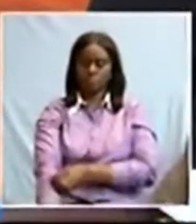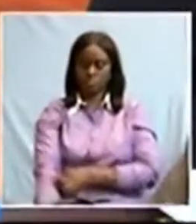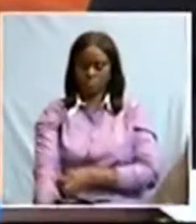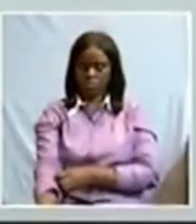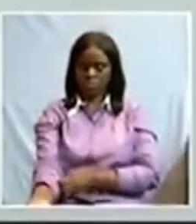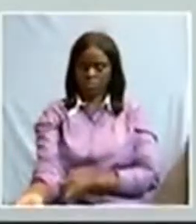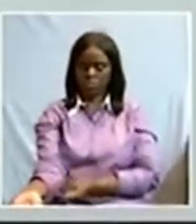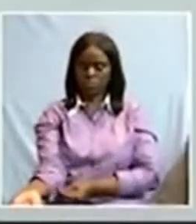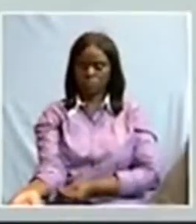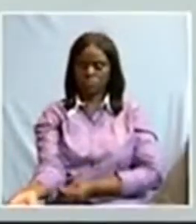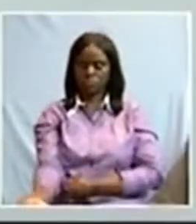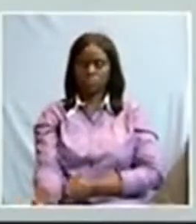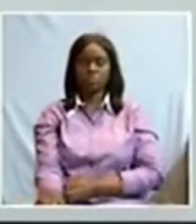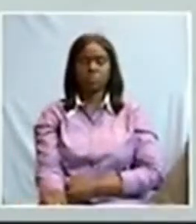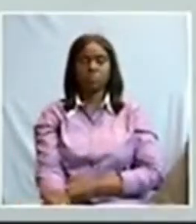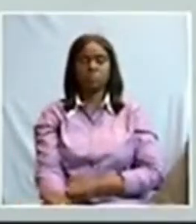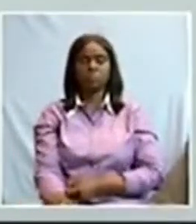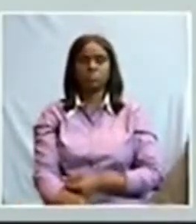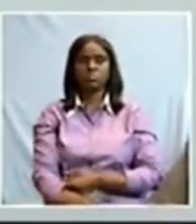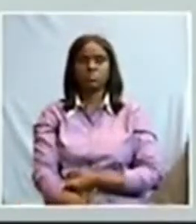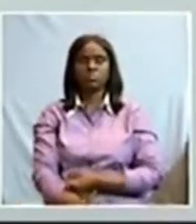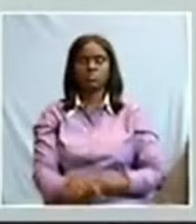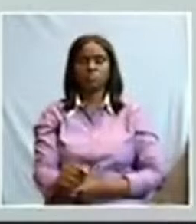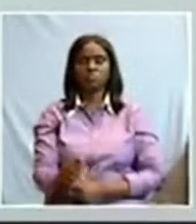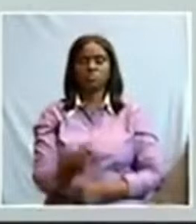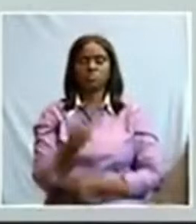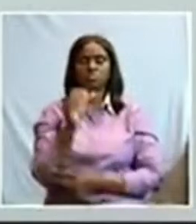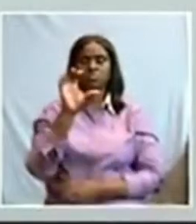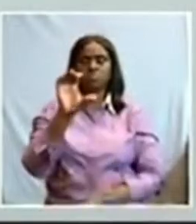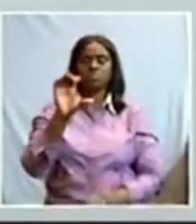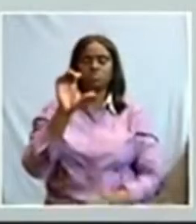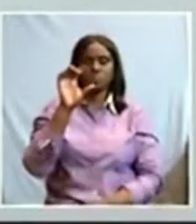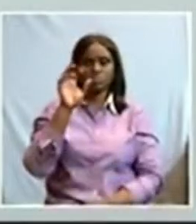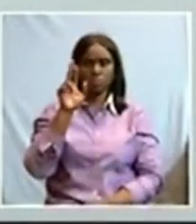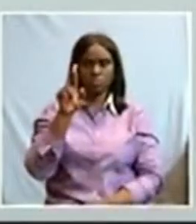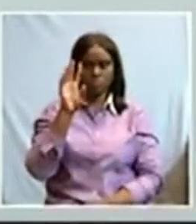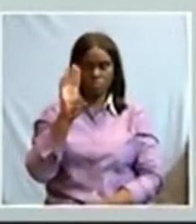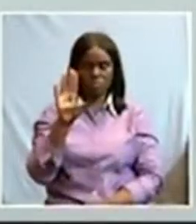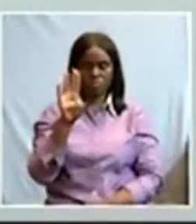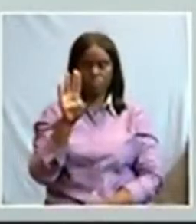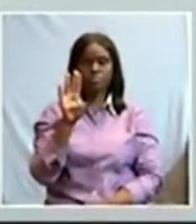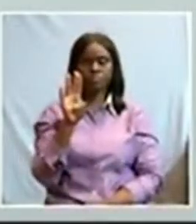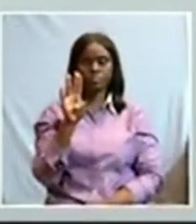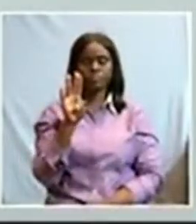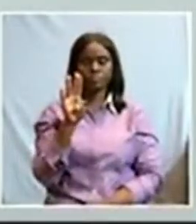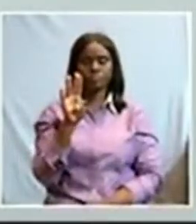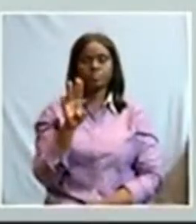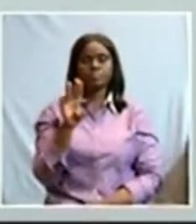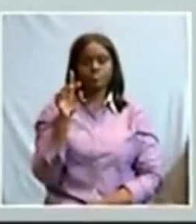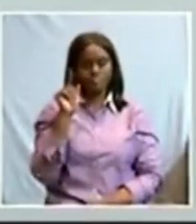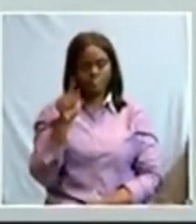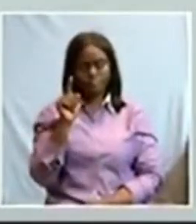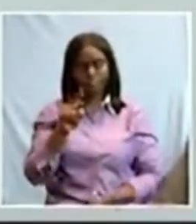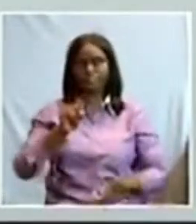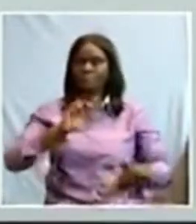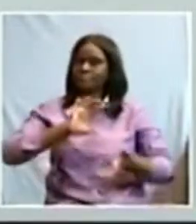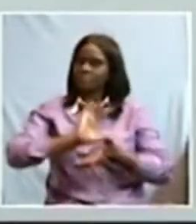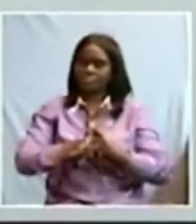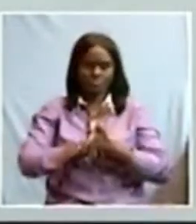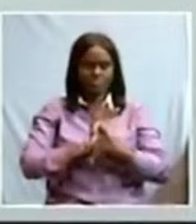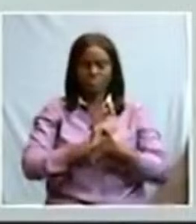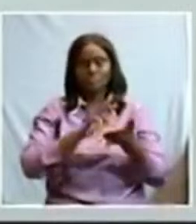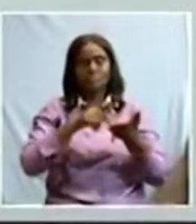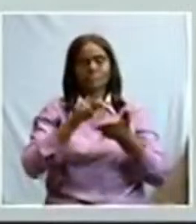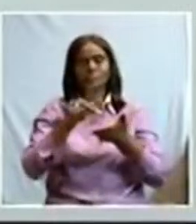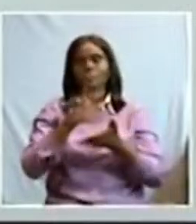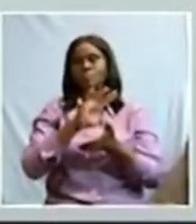CRB is a final or last option when one has completely defaulted.